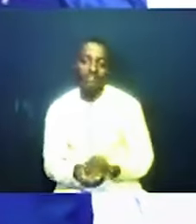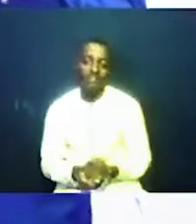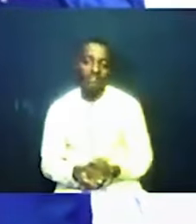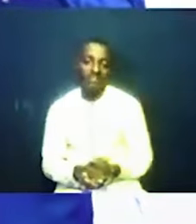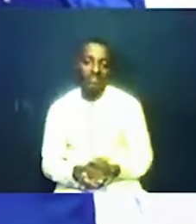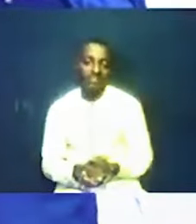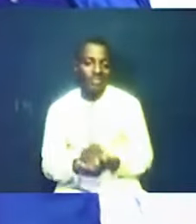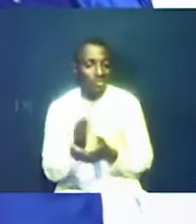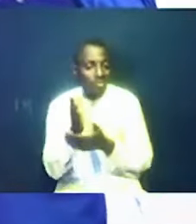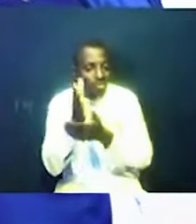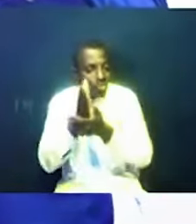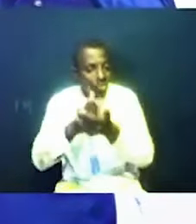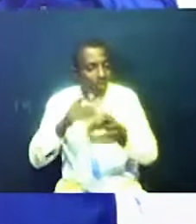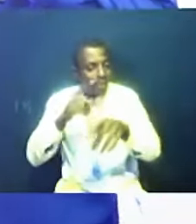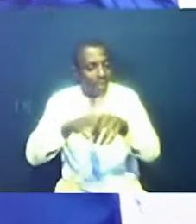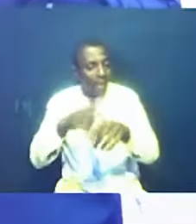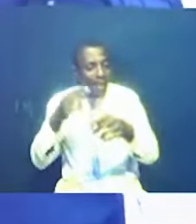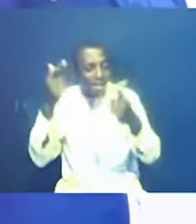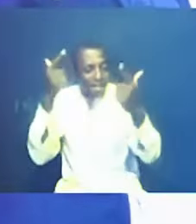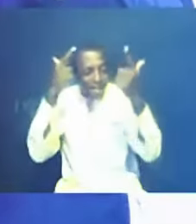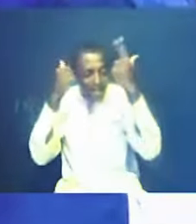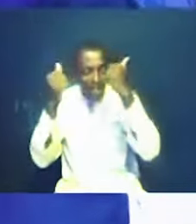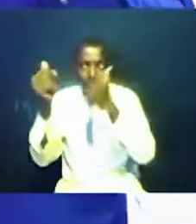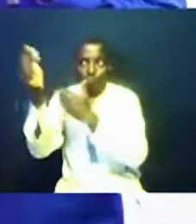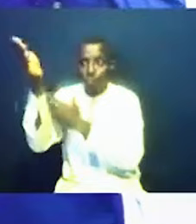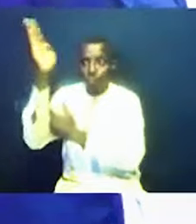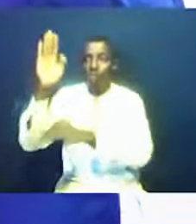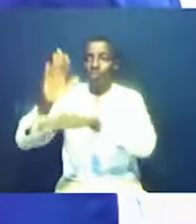Sometimes for the sake of the glory of God, for